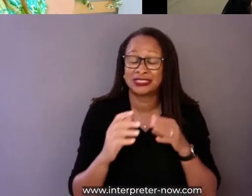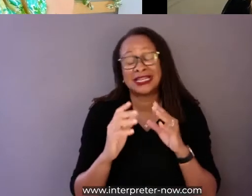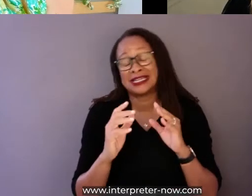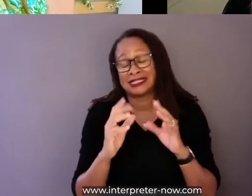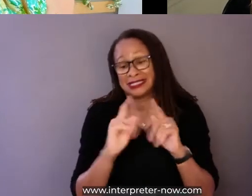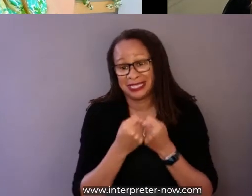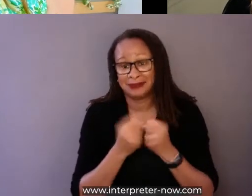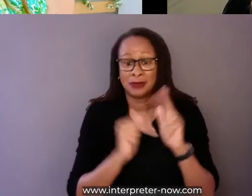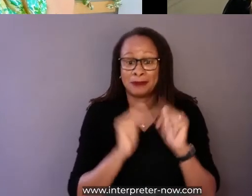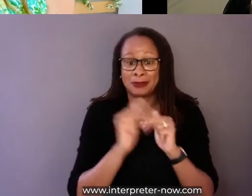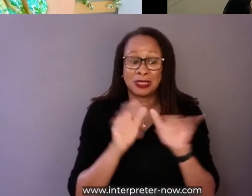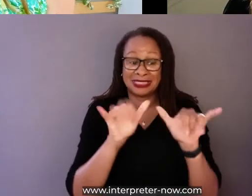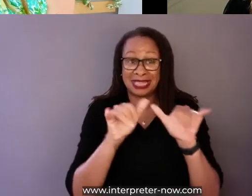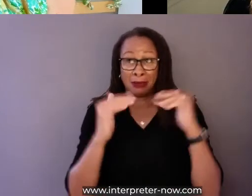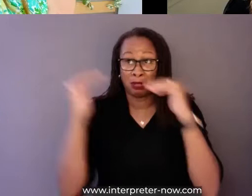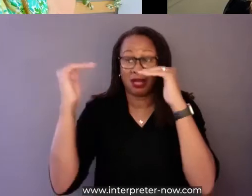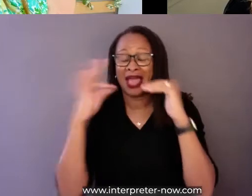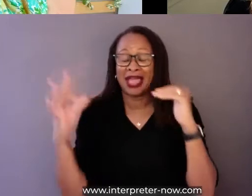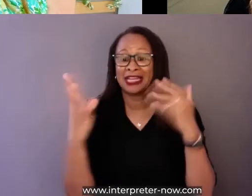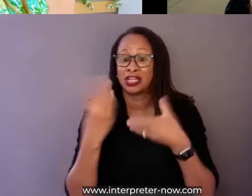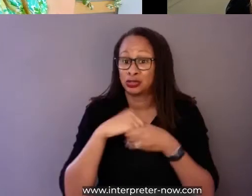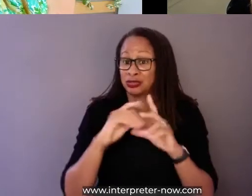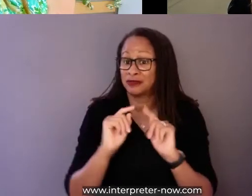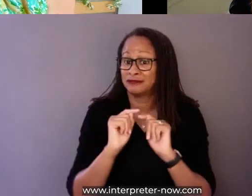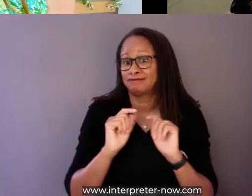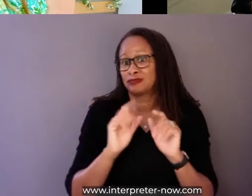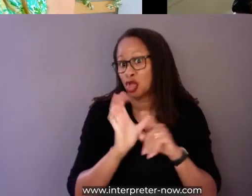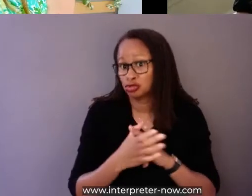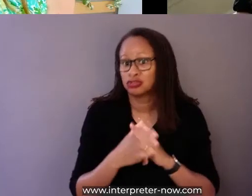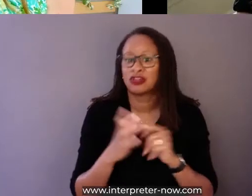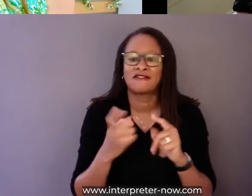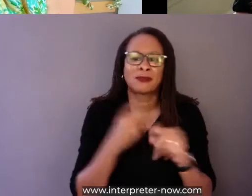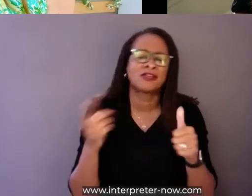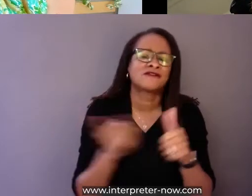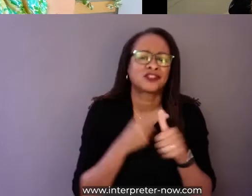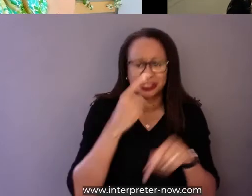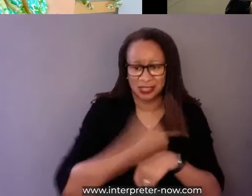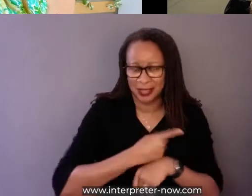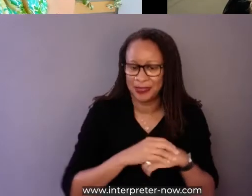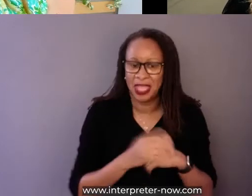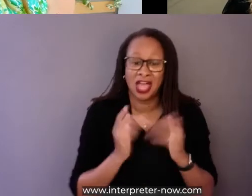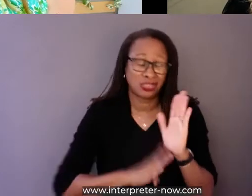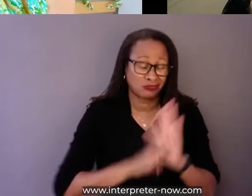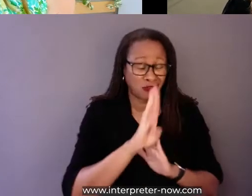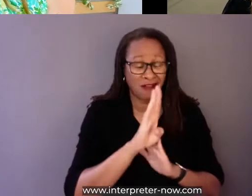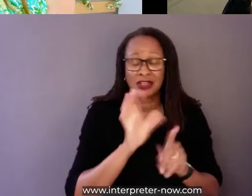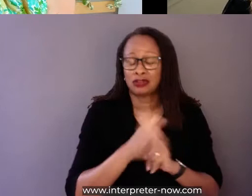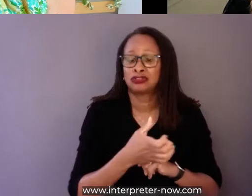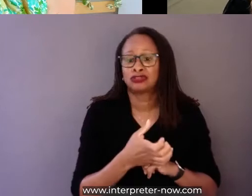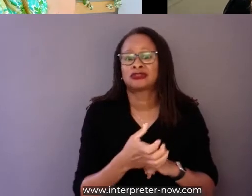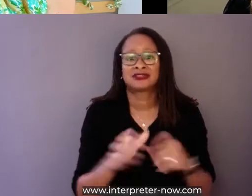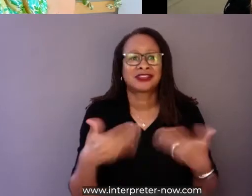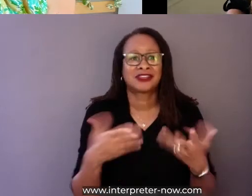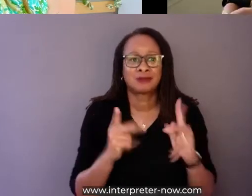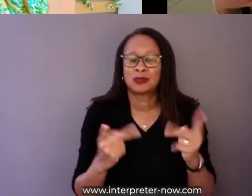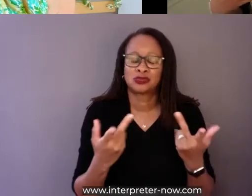inclusive organizational cultures from day one. Thriving cultures enable people to produce beautiful, innovative products